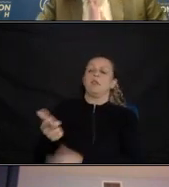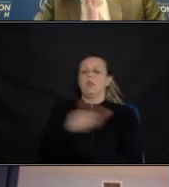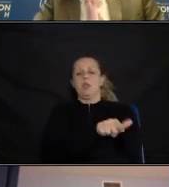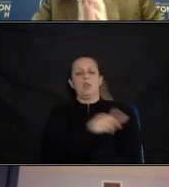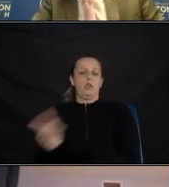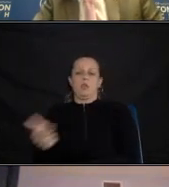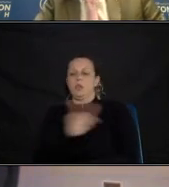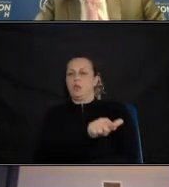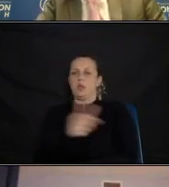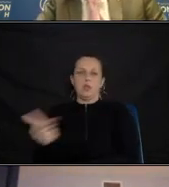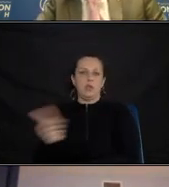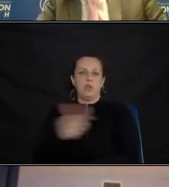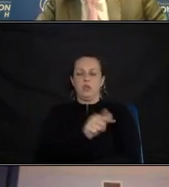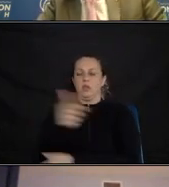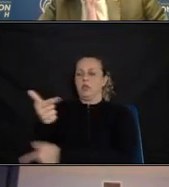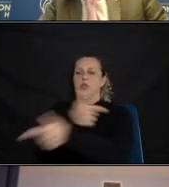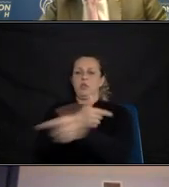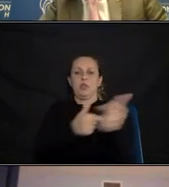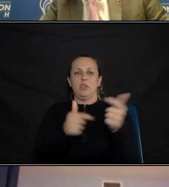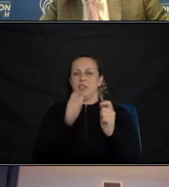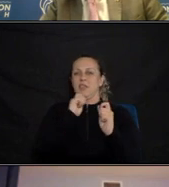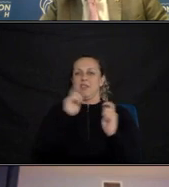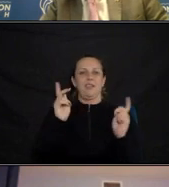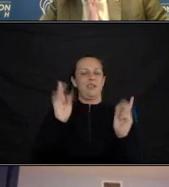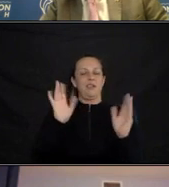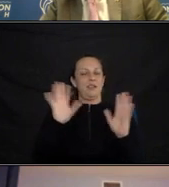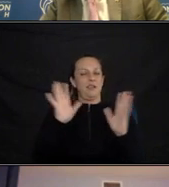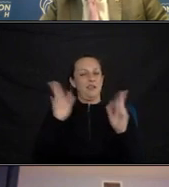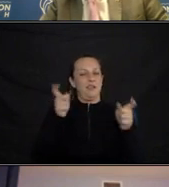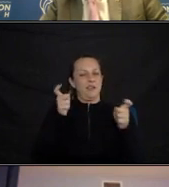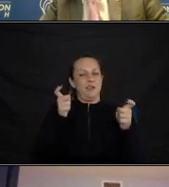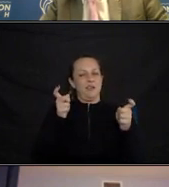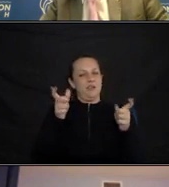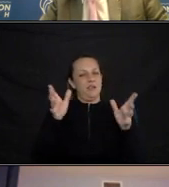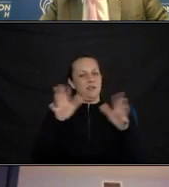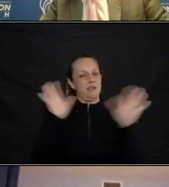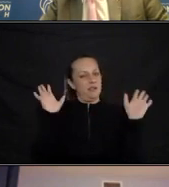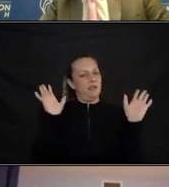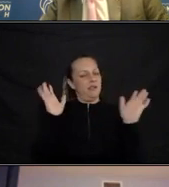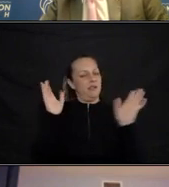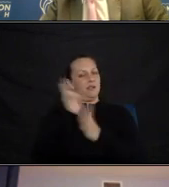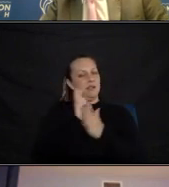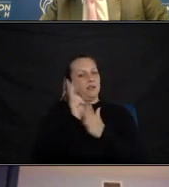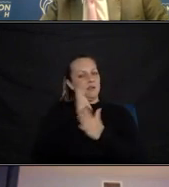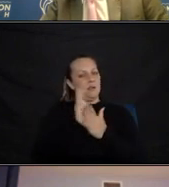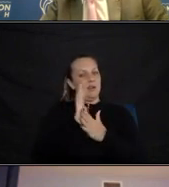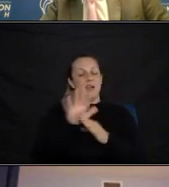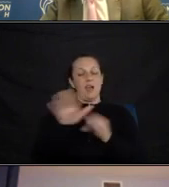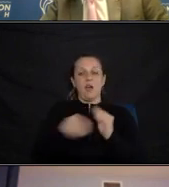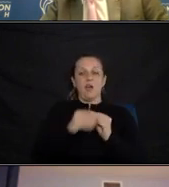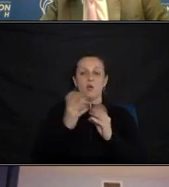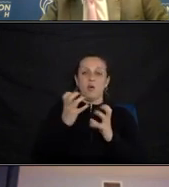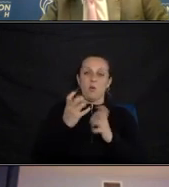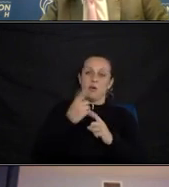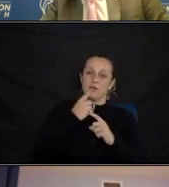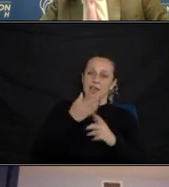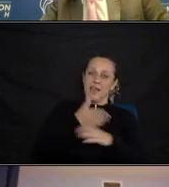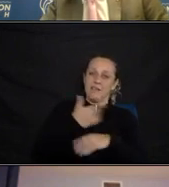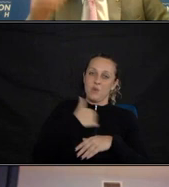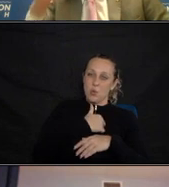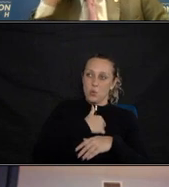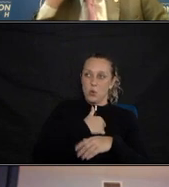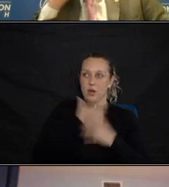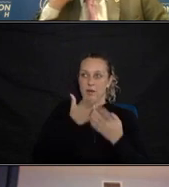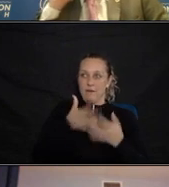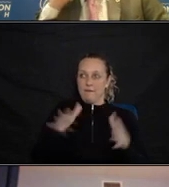between several parties, because this has gotten a little out of hand over the last couple of weeks. And in addition to that, after we